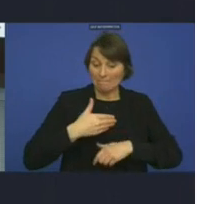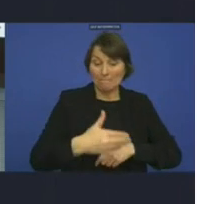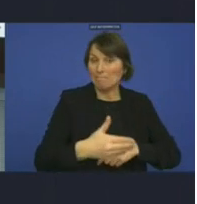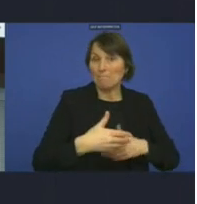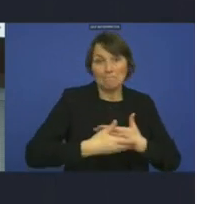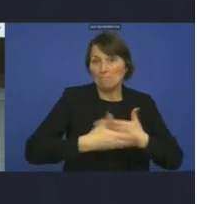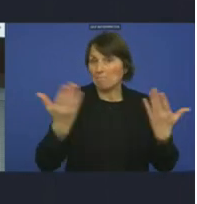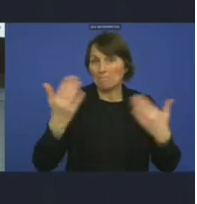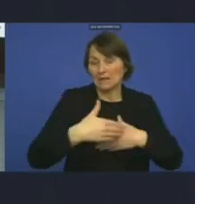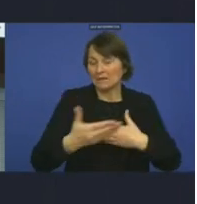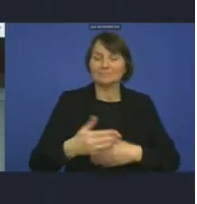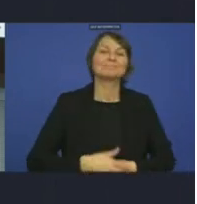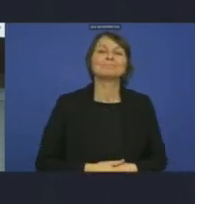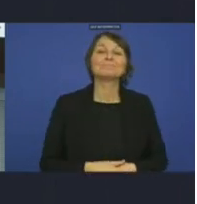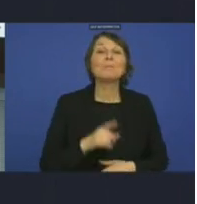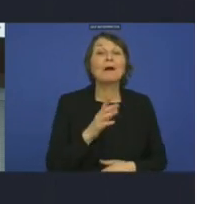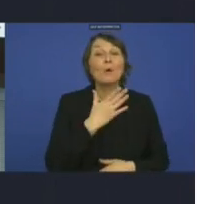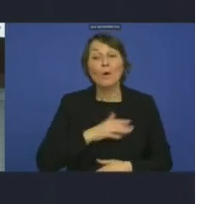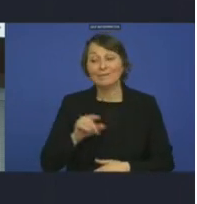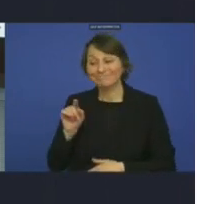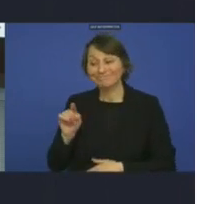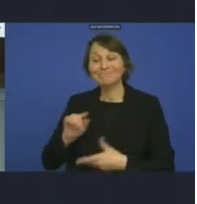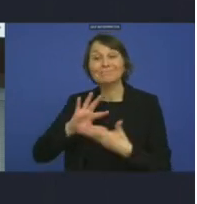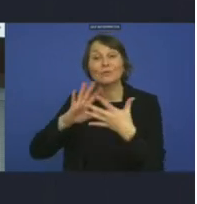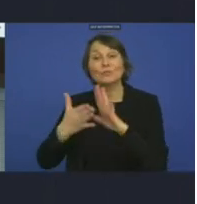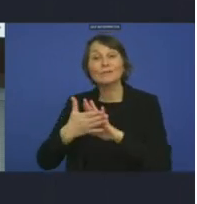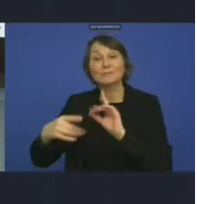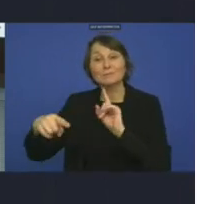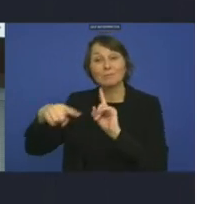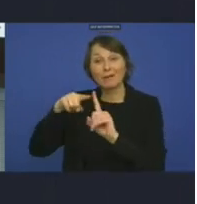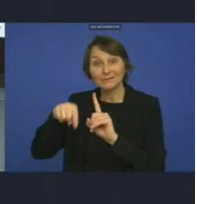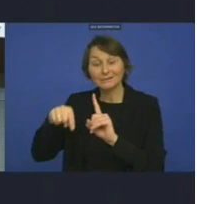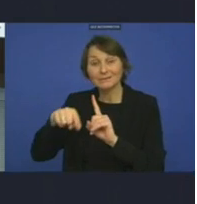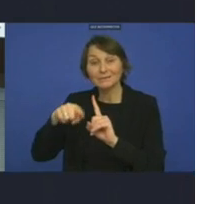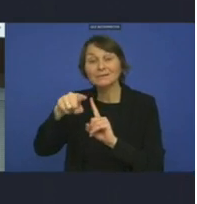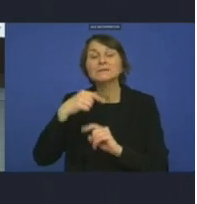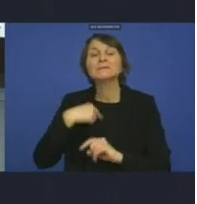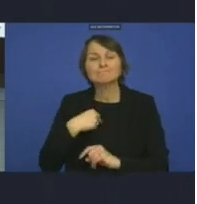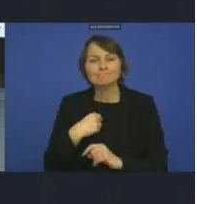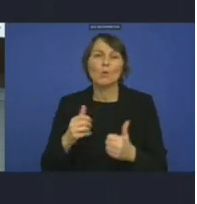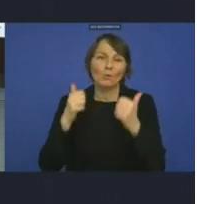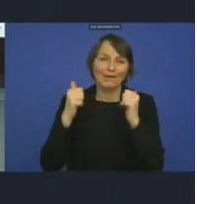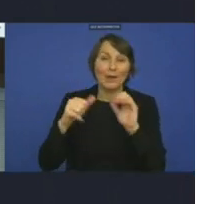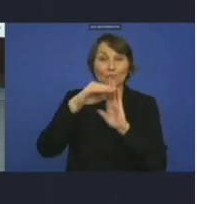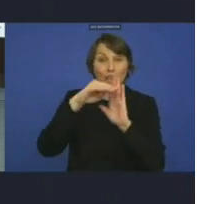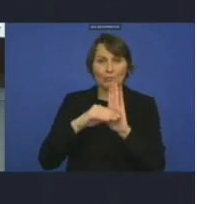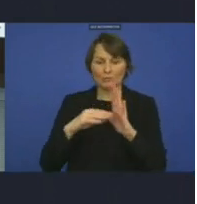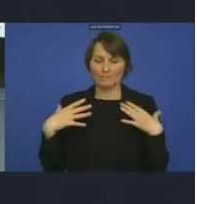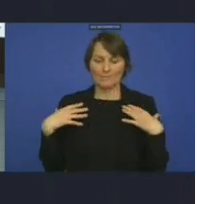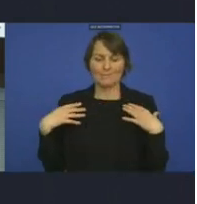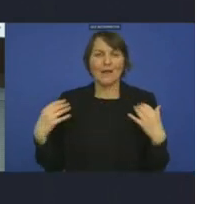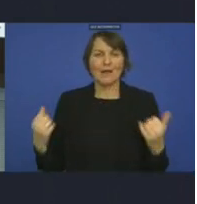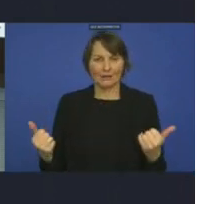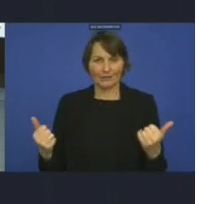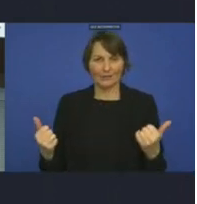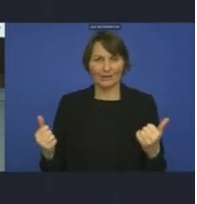Erasmus Plus, the idea was to implement the healthy lifestyle for all, and to